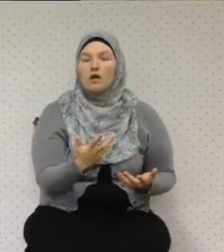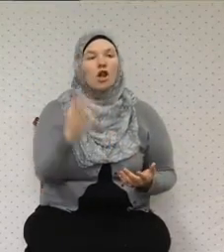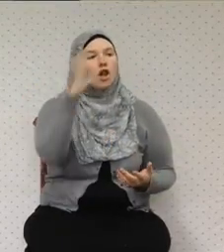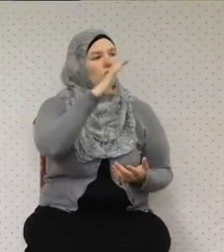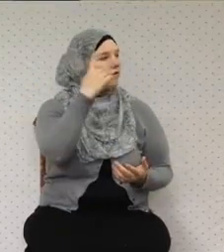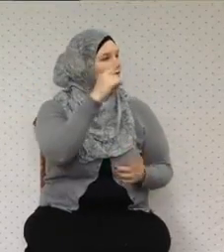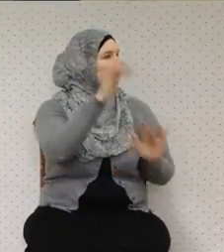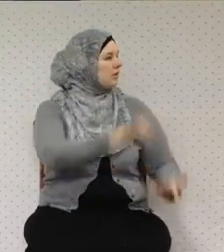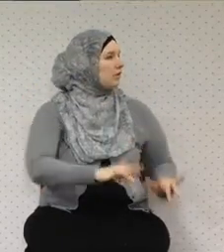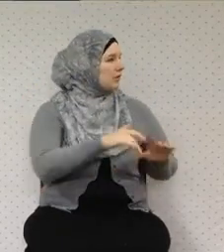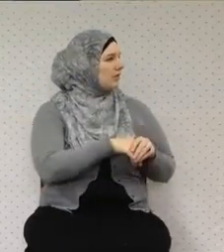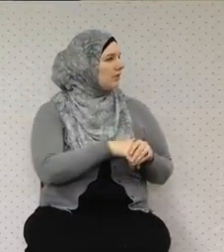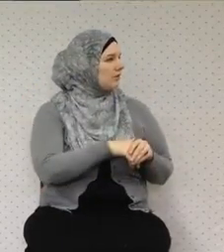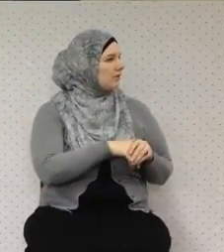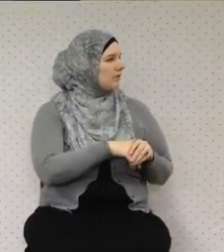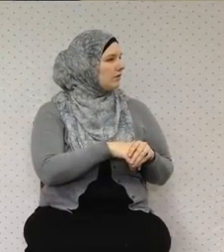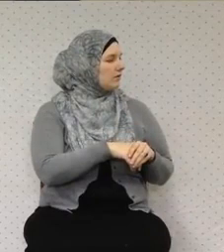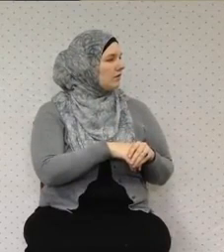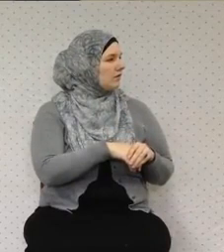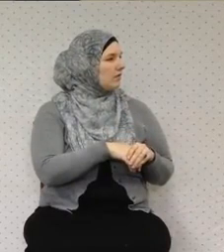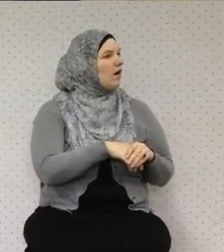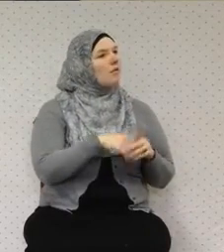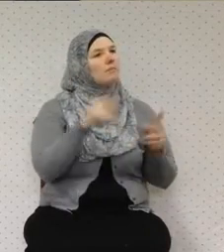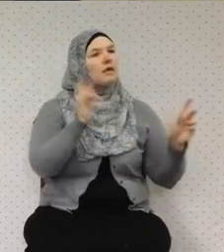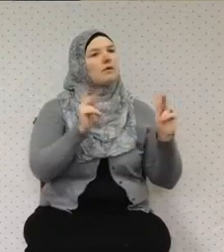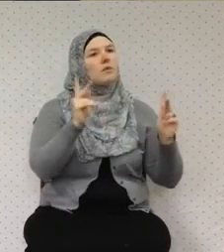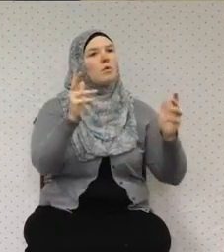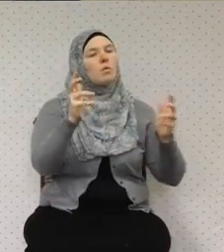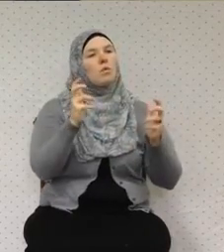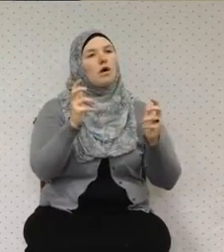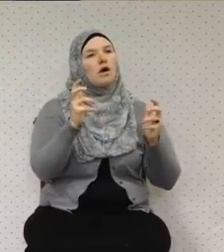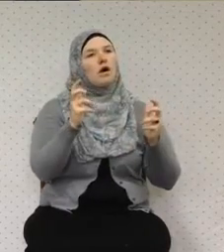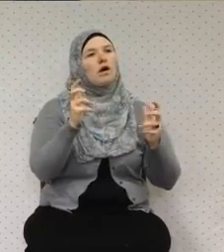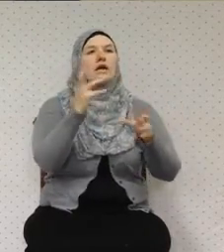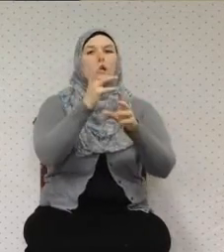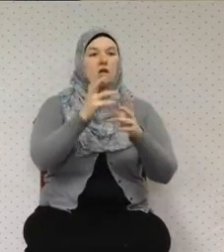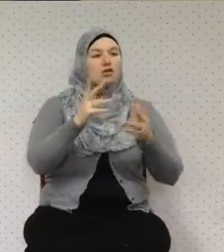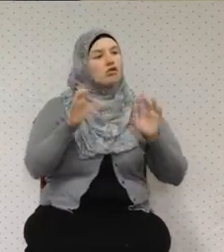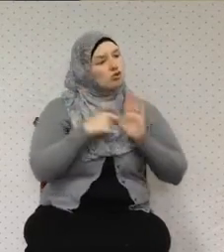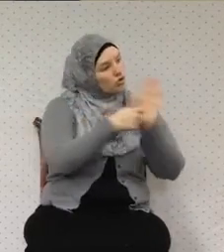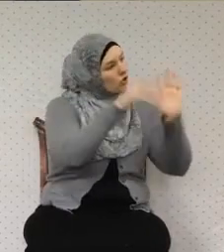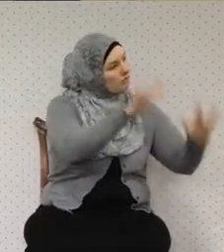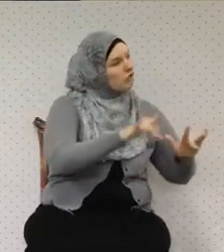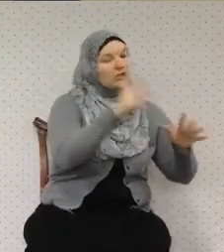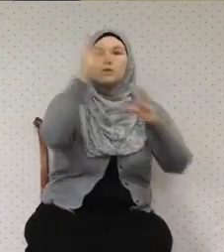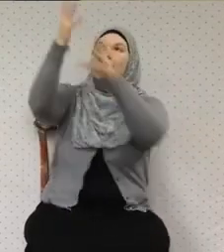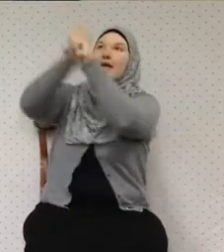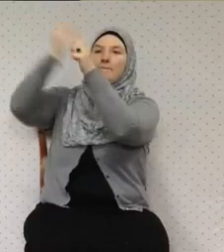of mercy. They want to attract Allah's attention to them and get His merciful attention.